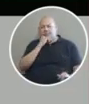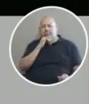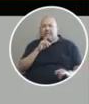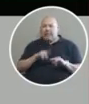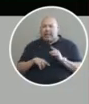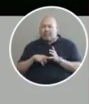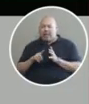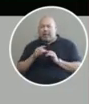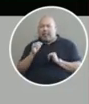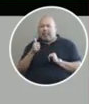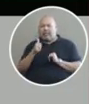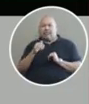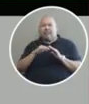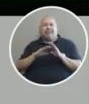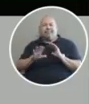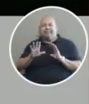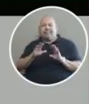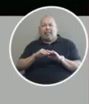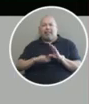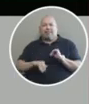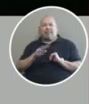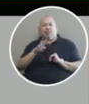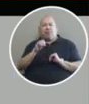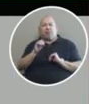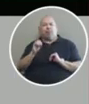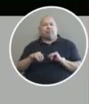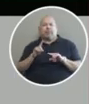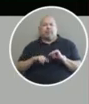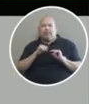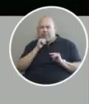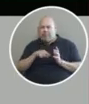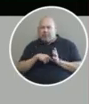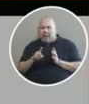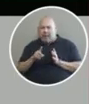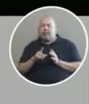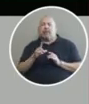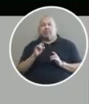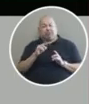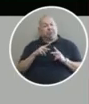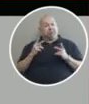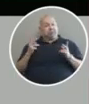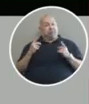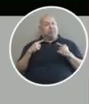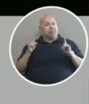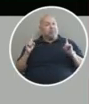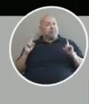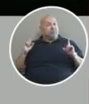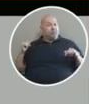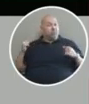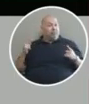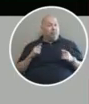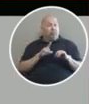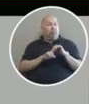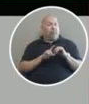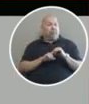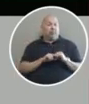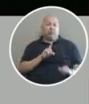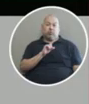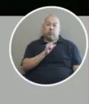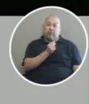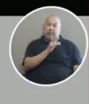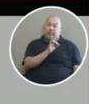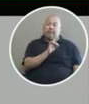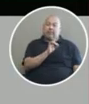4% of businesses default with these loans, and they've been very successful here in El Paso. In